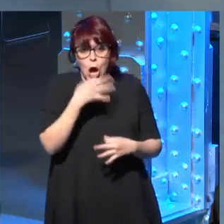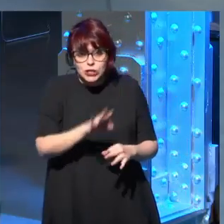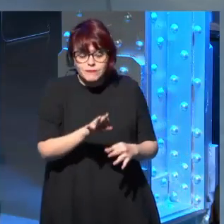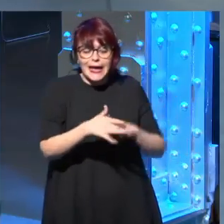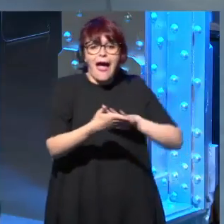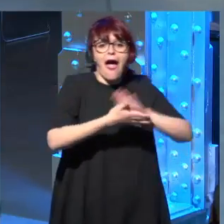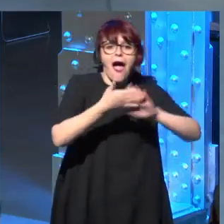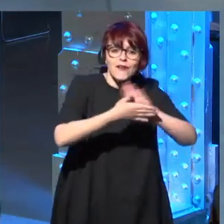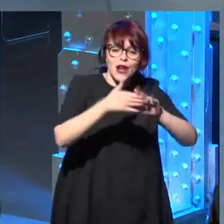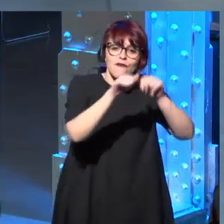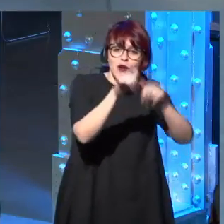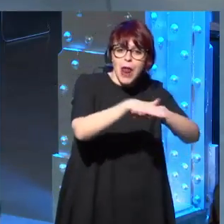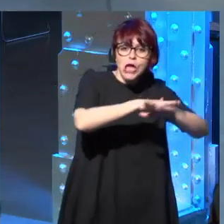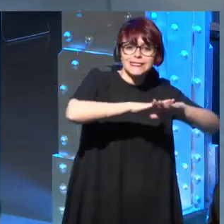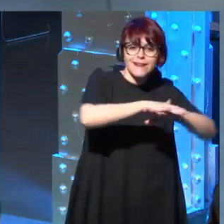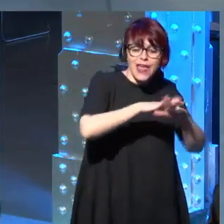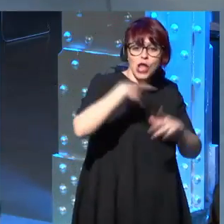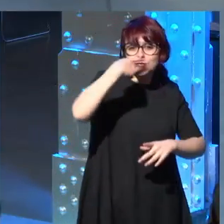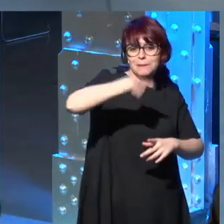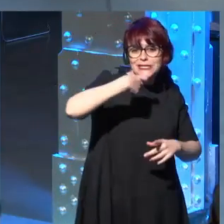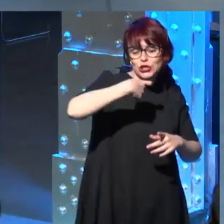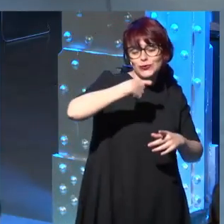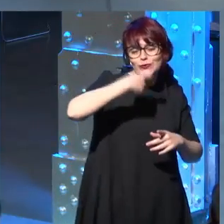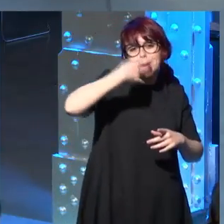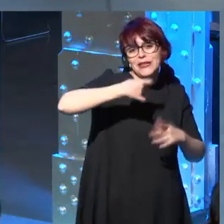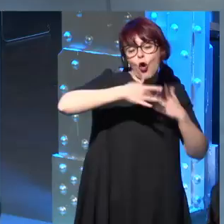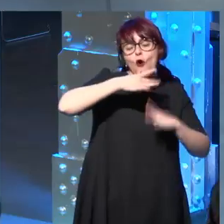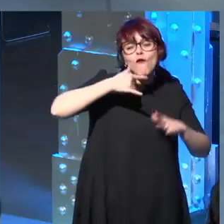essential foundational myths like that, and